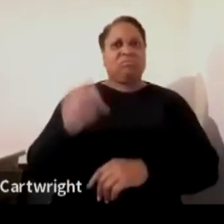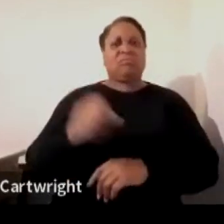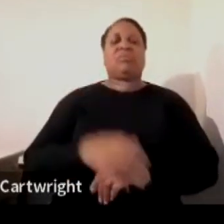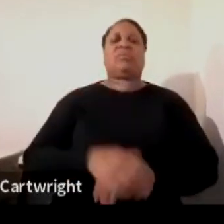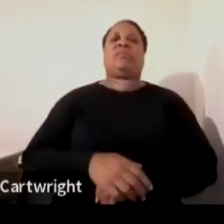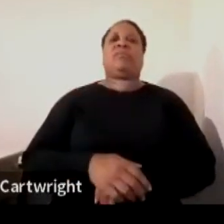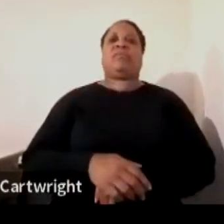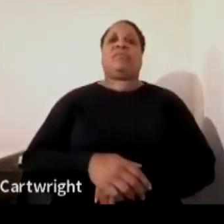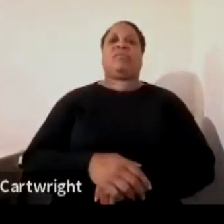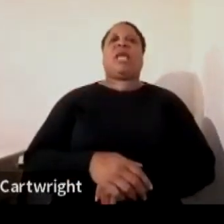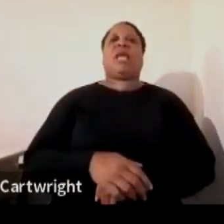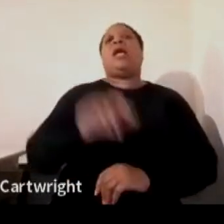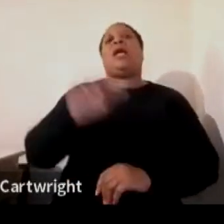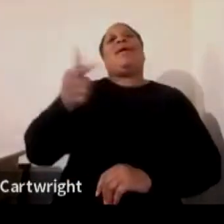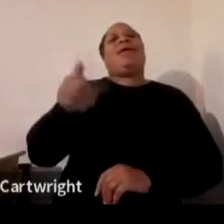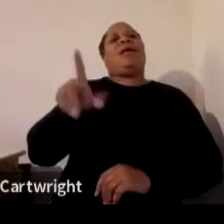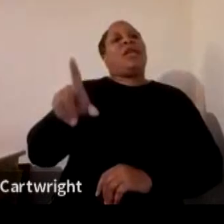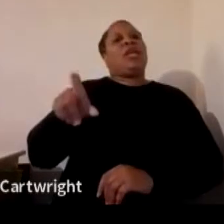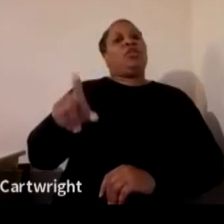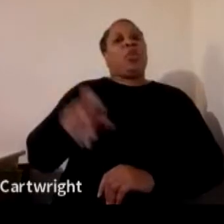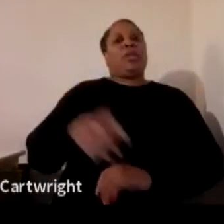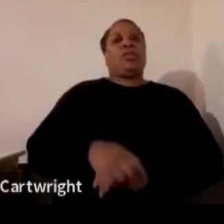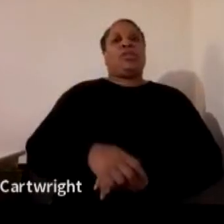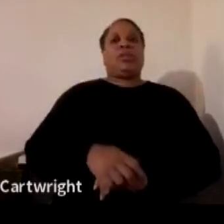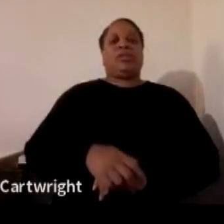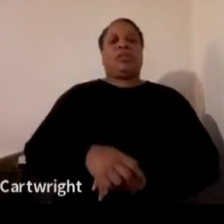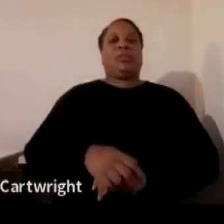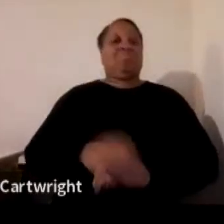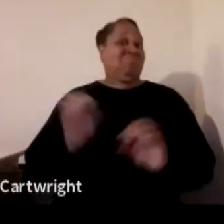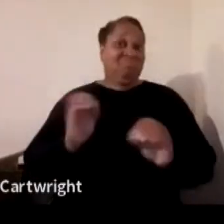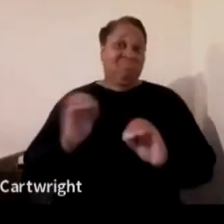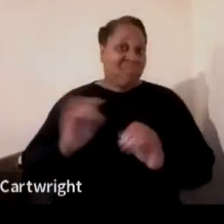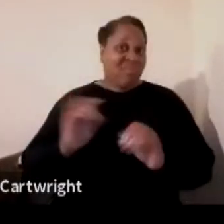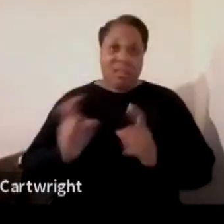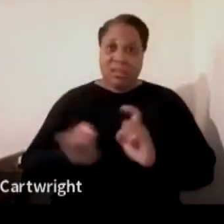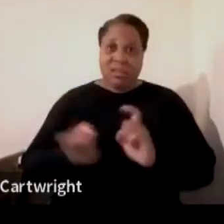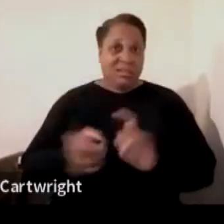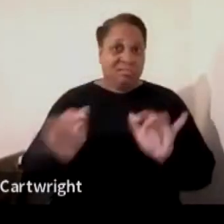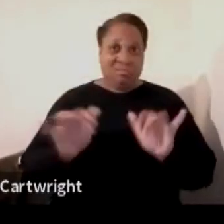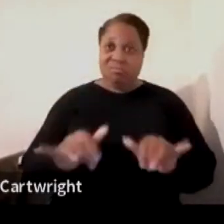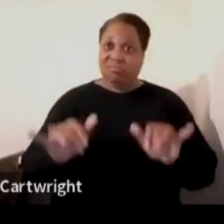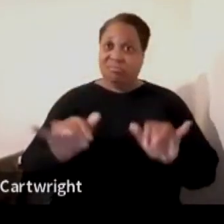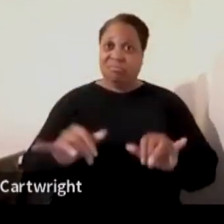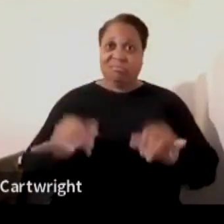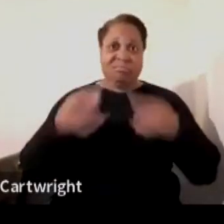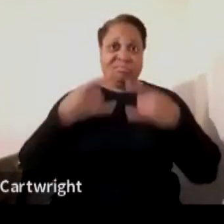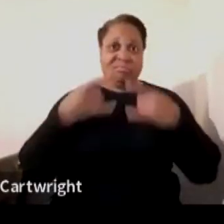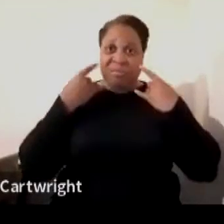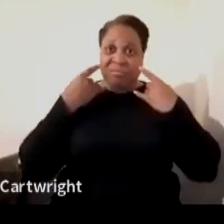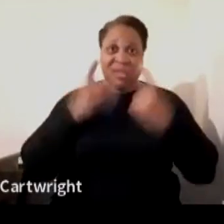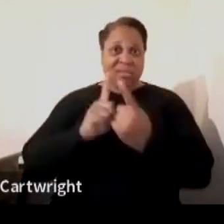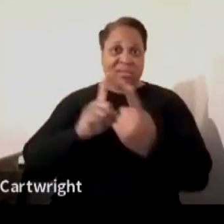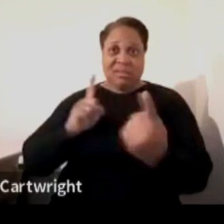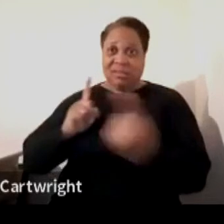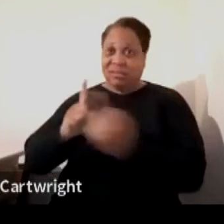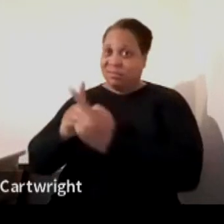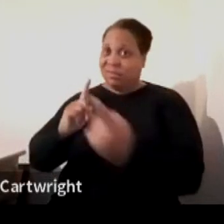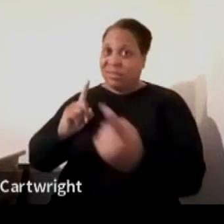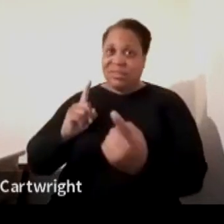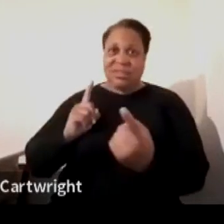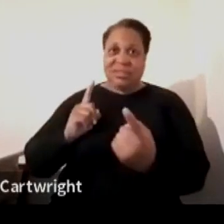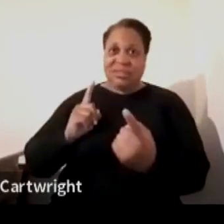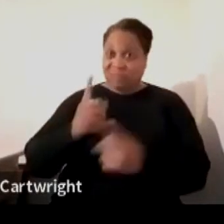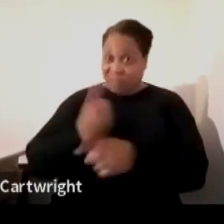Another question is, so nothing changes. We're still going to have to wear a mask, physically distance. Is that